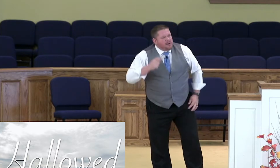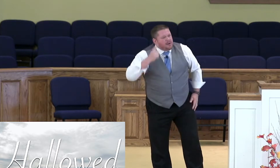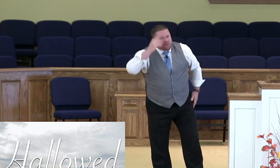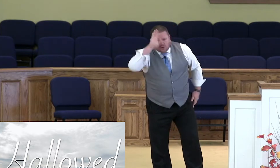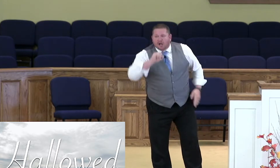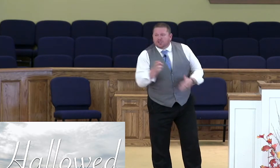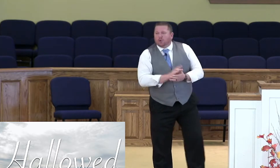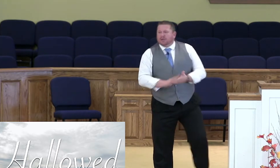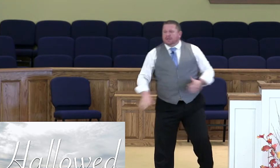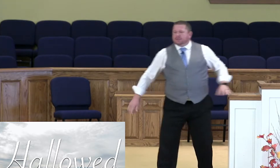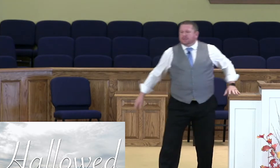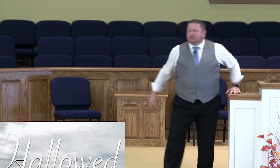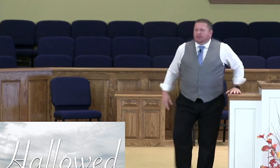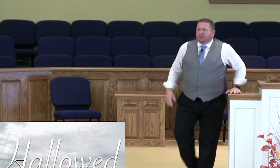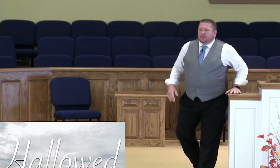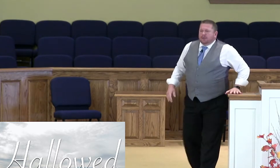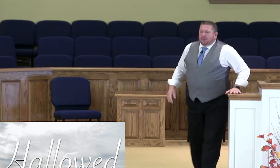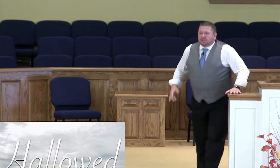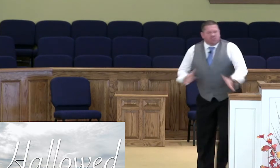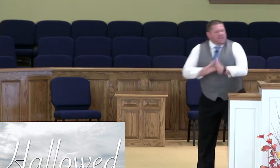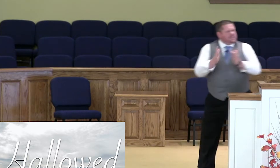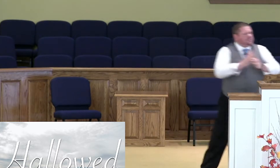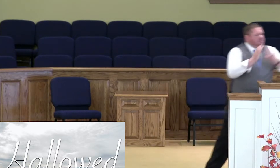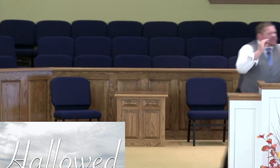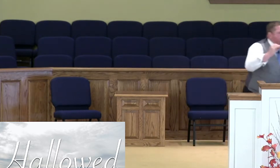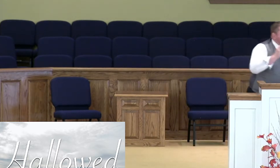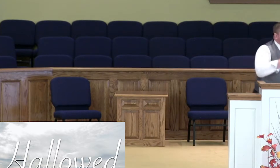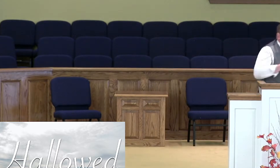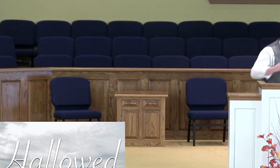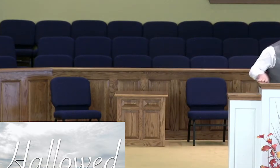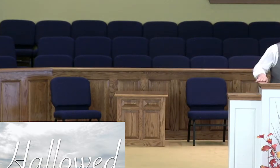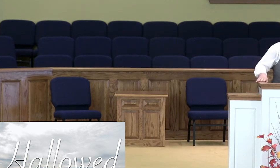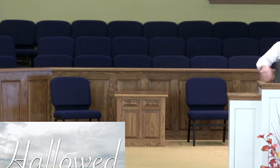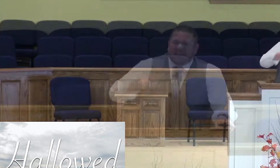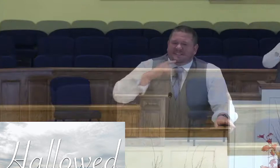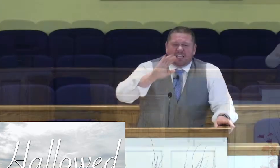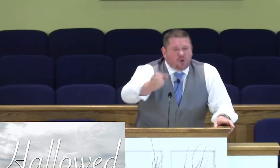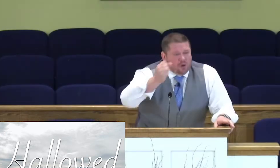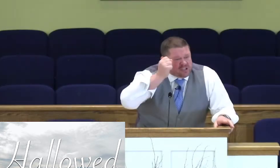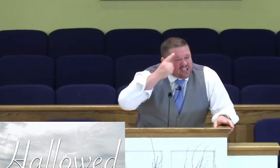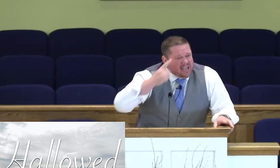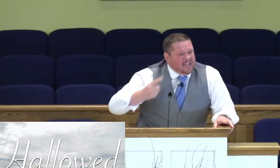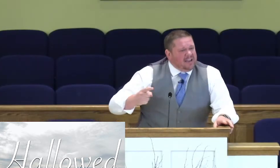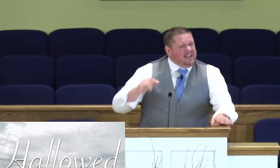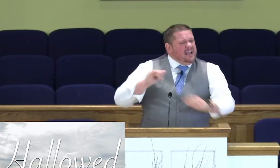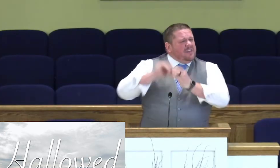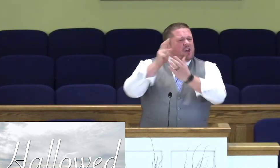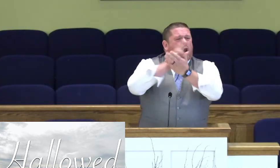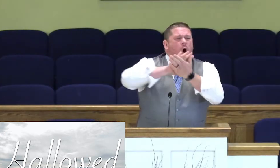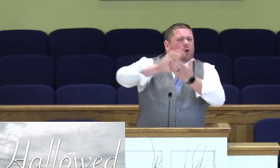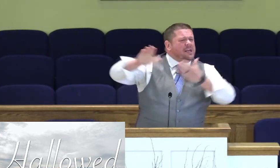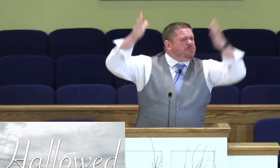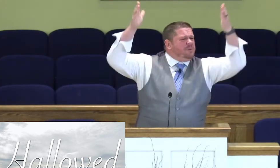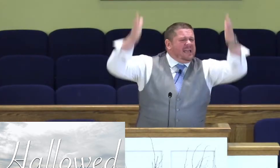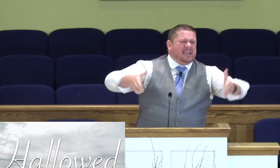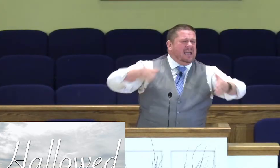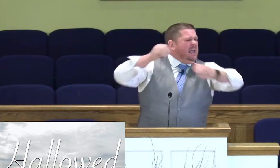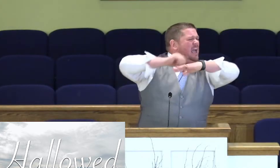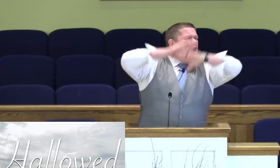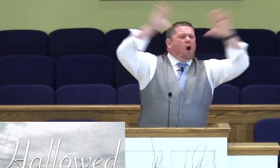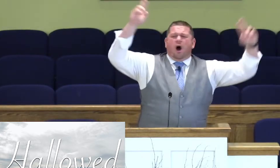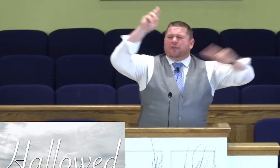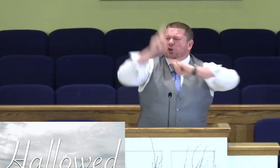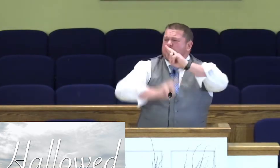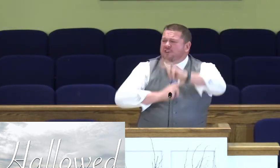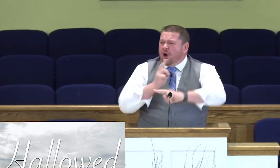time for God's holiness. And Jesus is teaching us to pray, and He's saying, do you understand that the holiest being